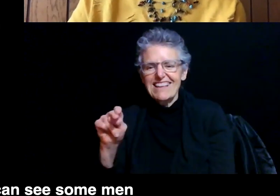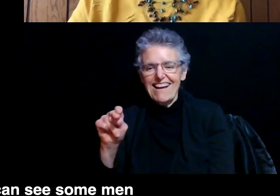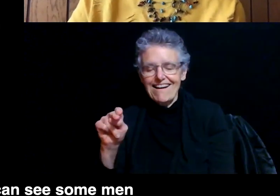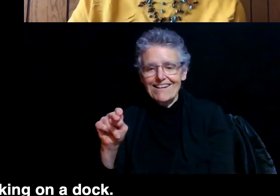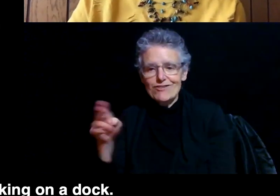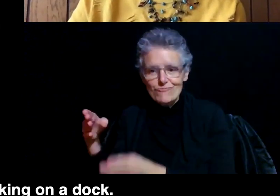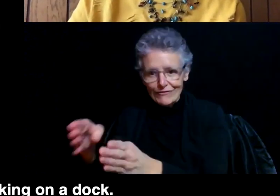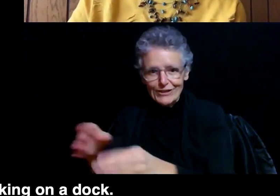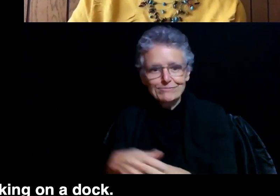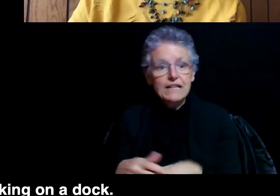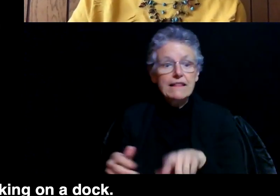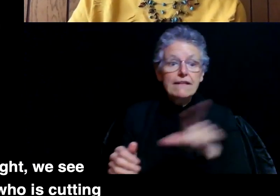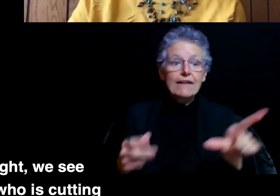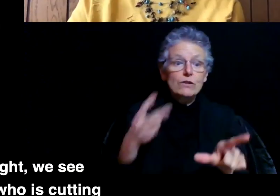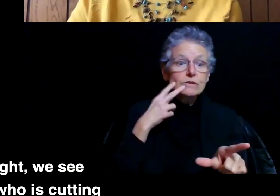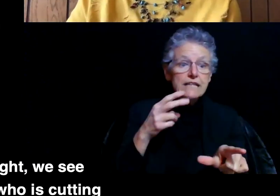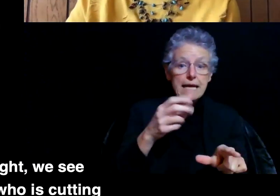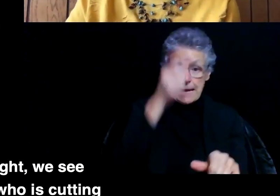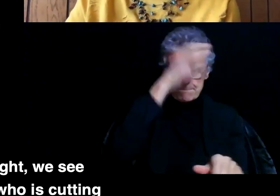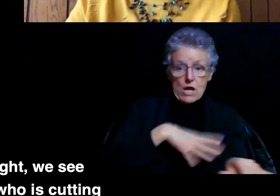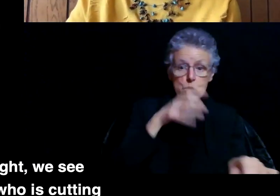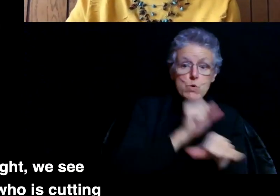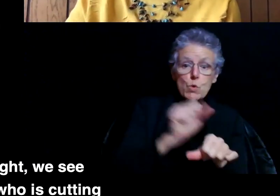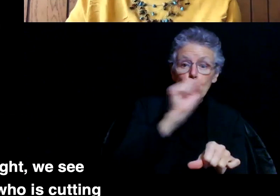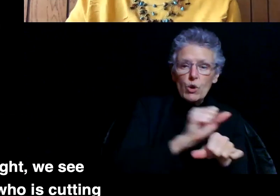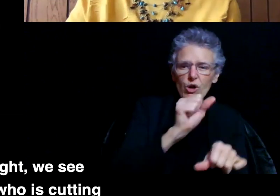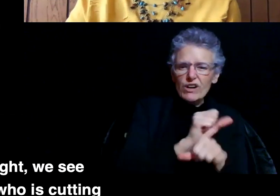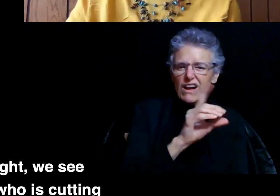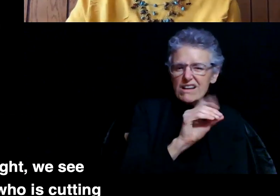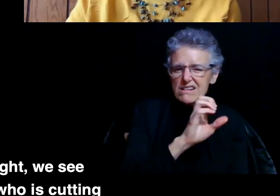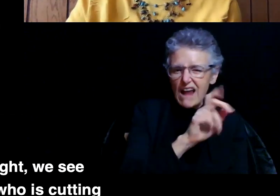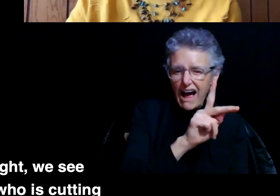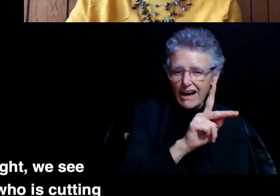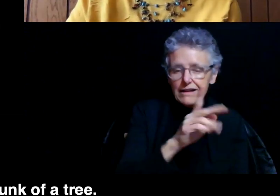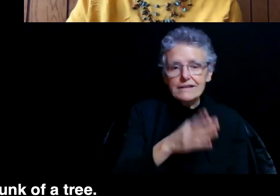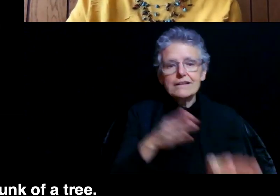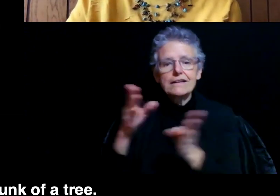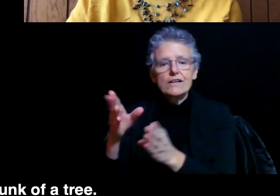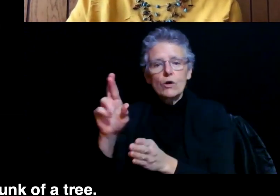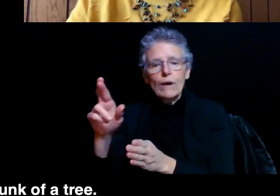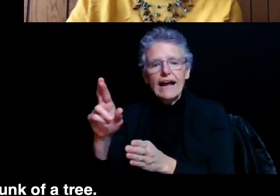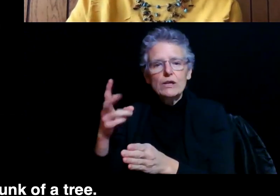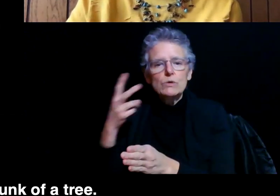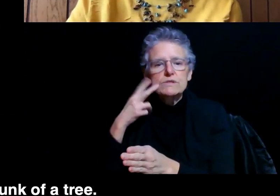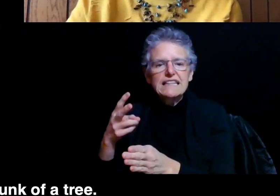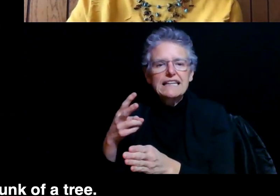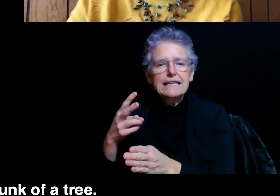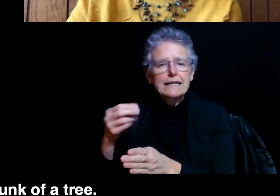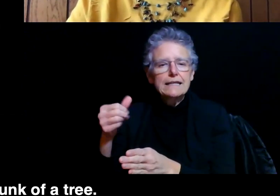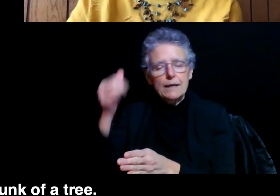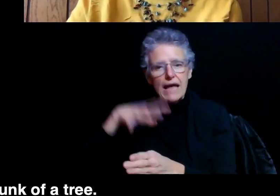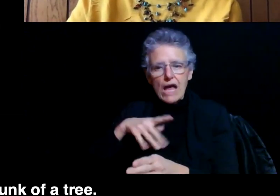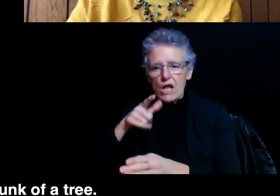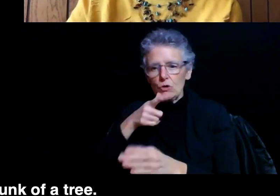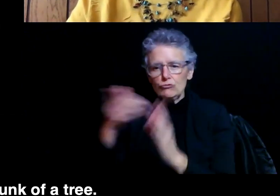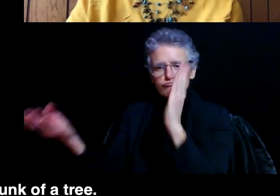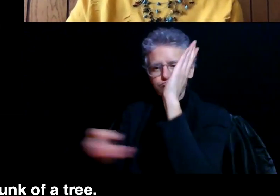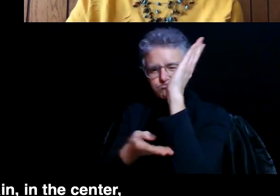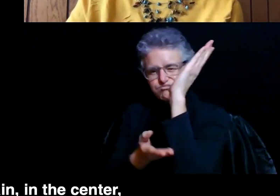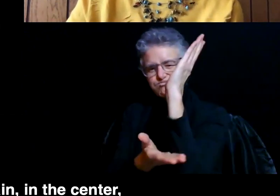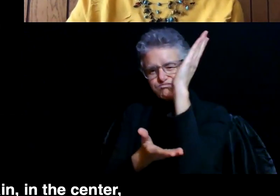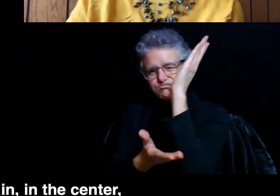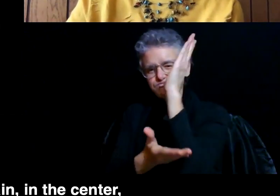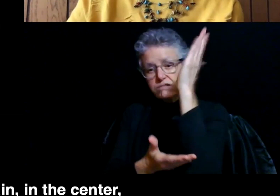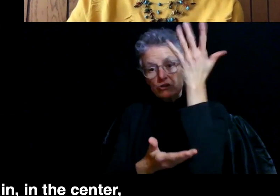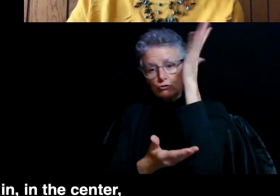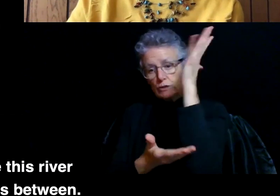see some men that are working on a dock. To the right, we see someone who is cutting into the trunk of a tree. And